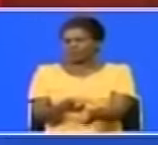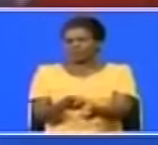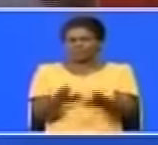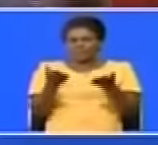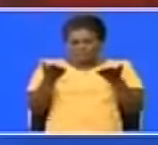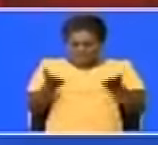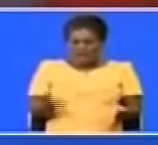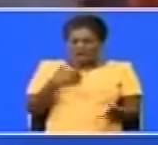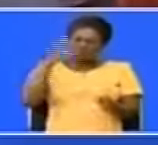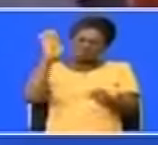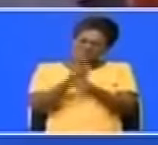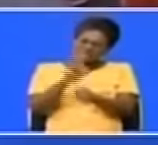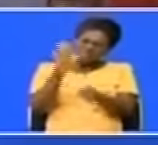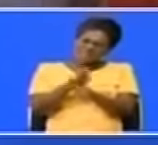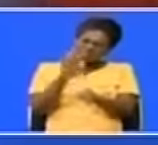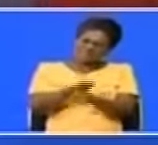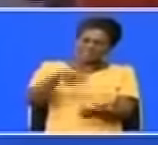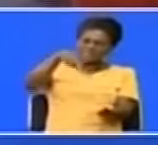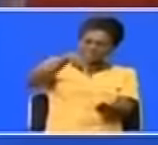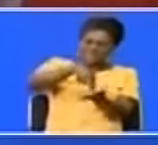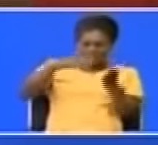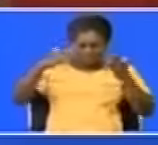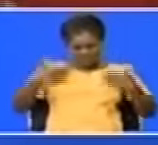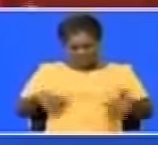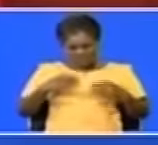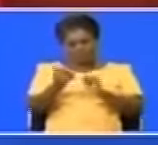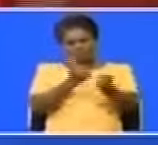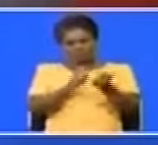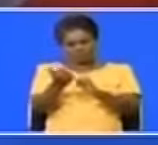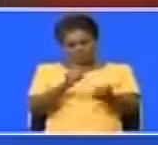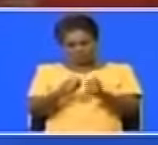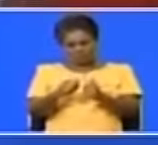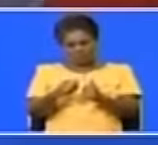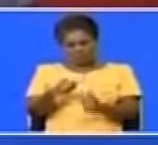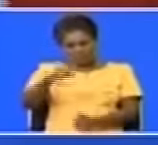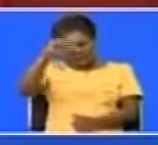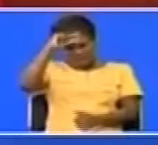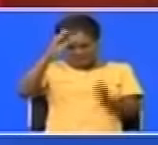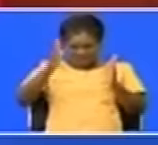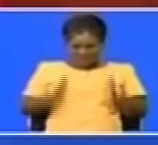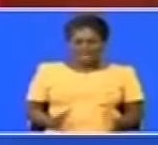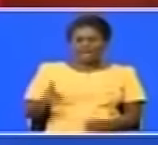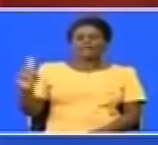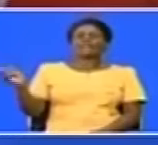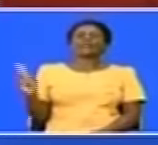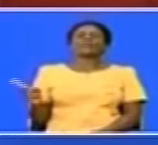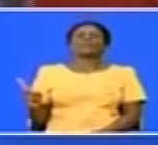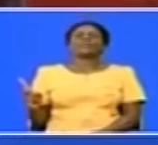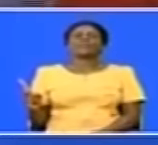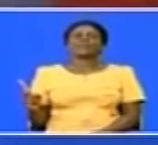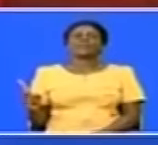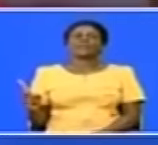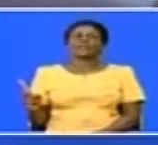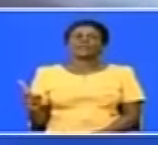Now that there are so many candidates competing for Nairobi Gambanaro seat, we